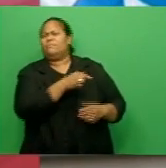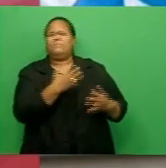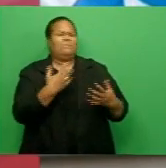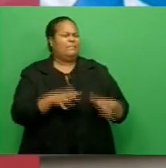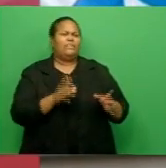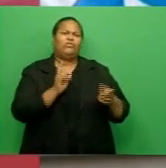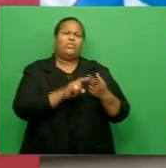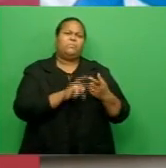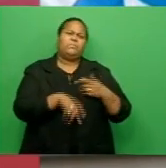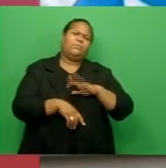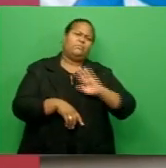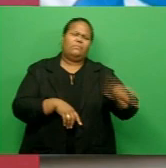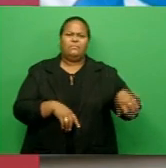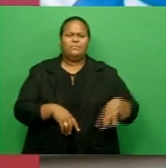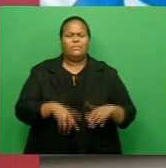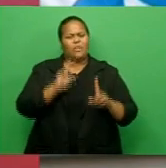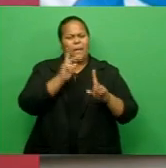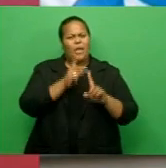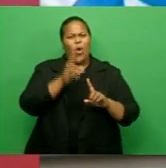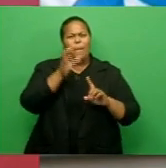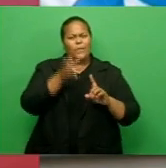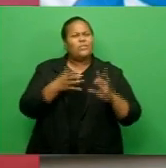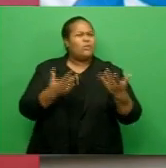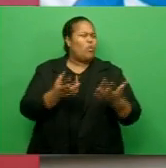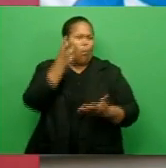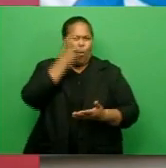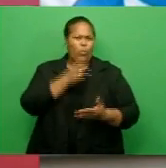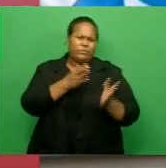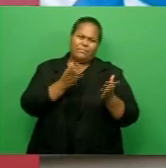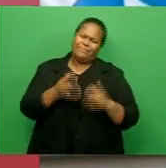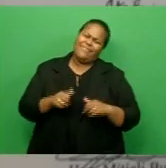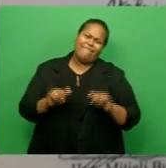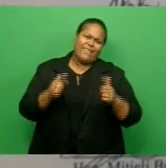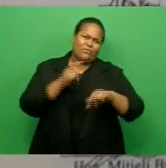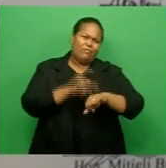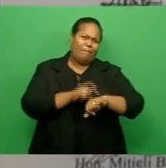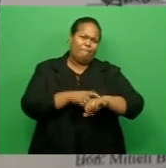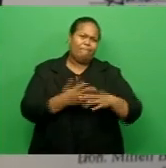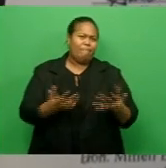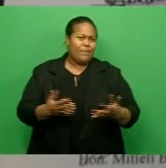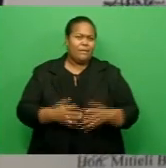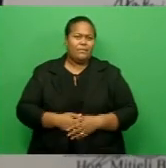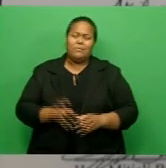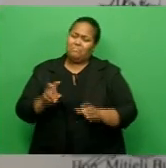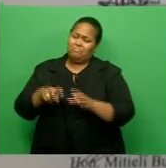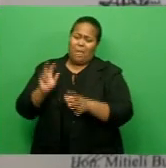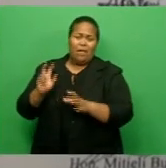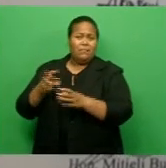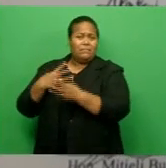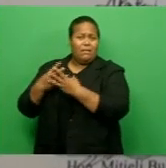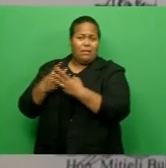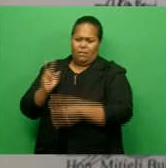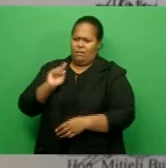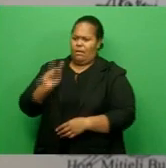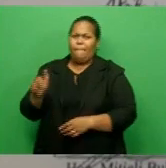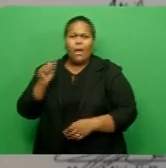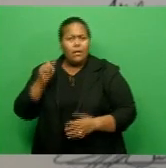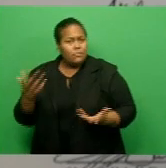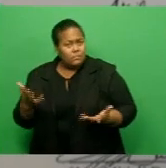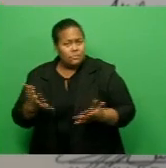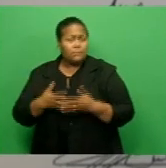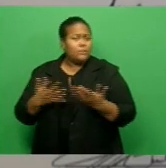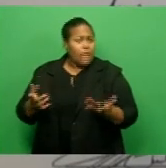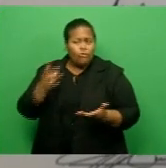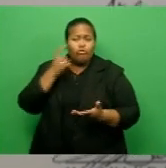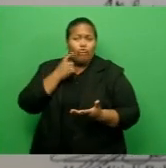politician. I think he has shed his skin, and also he left SODELPA, came back, and he's trying to